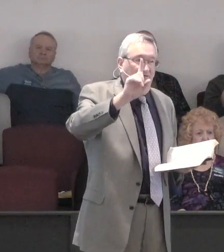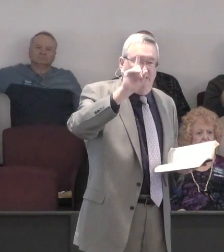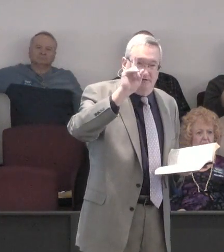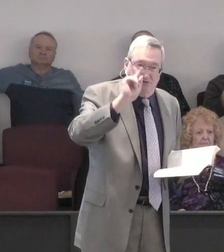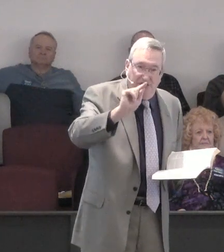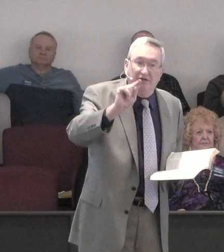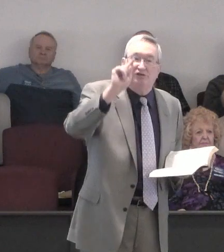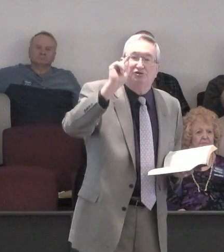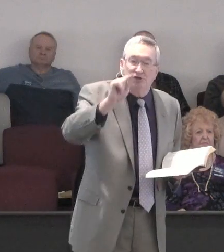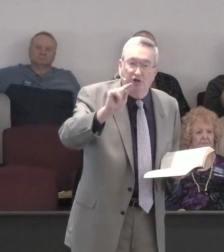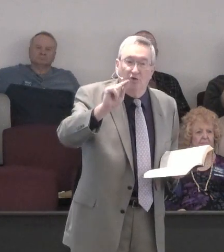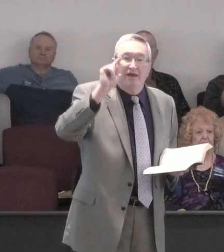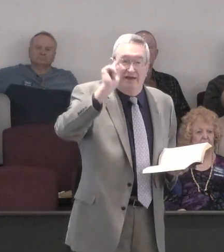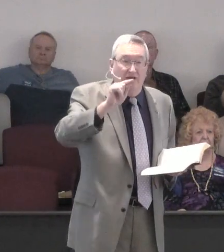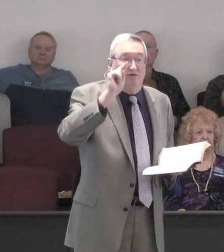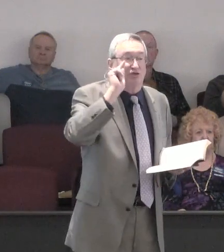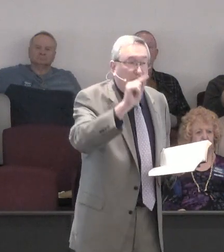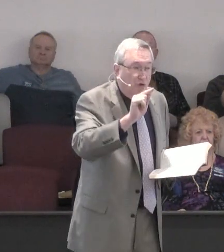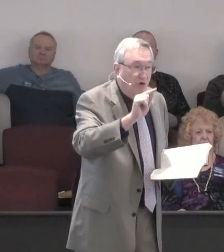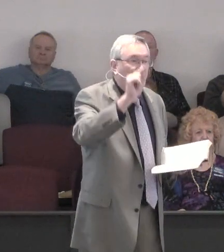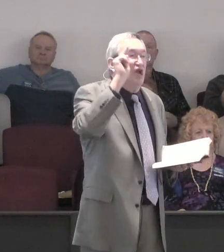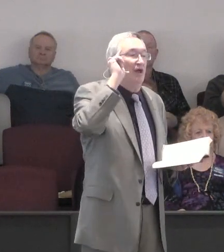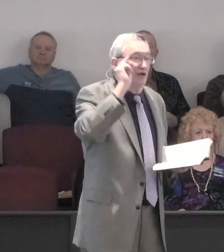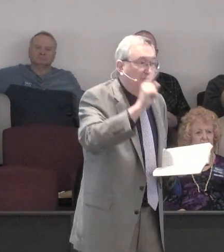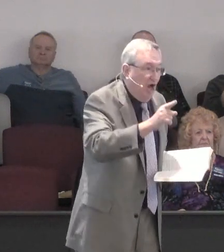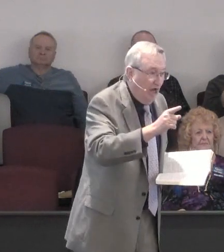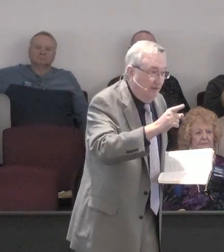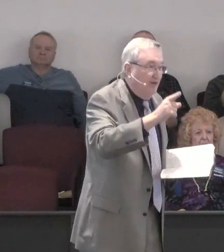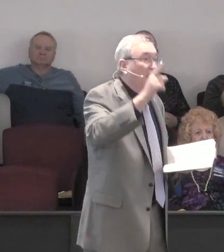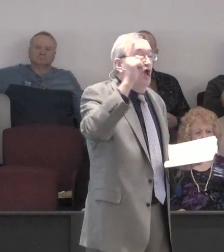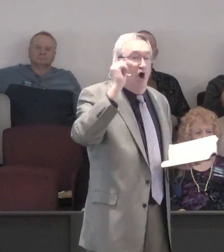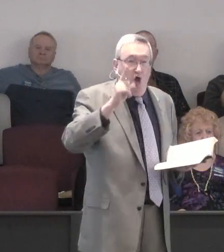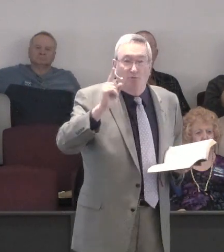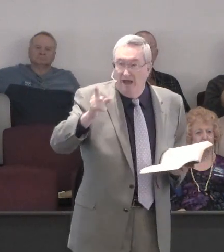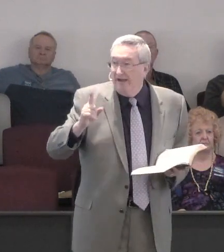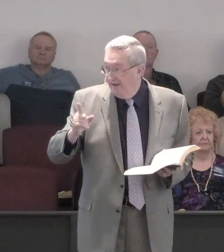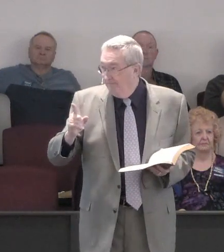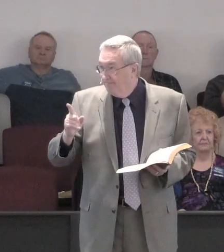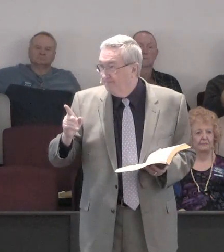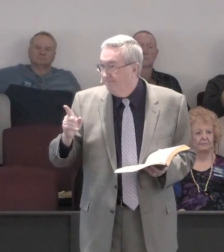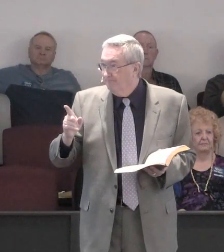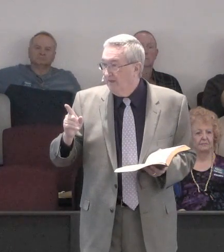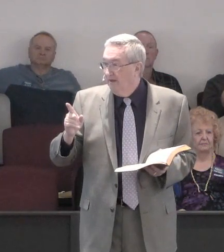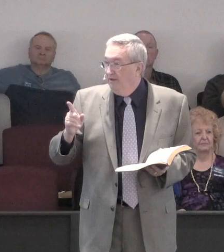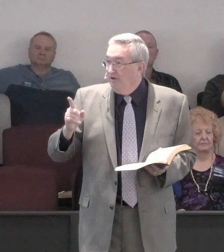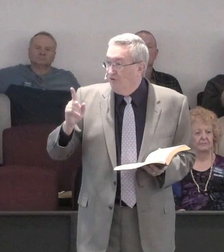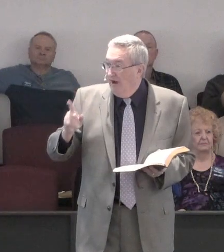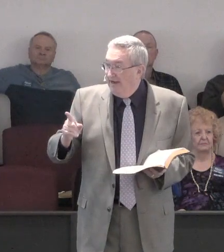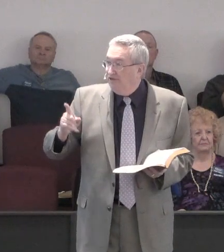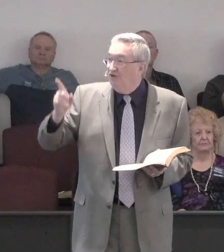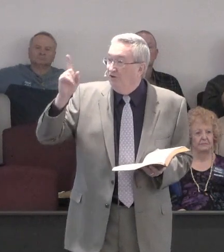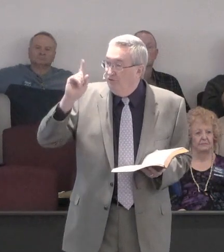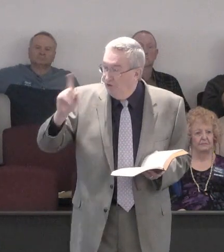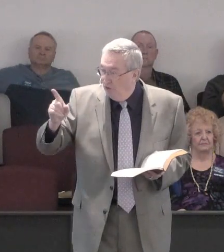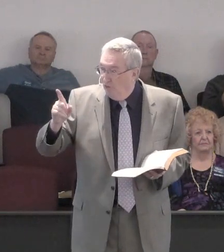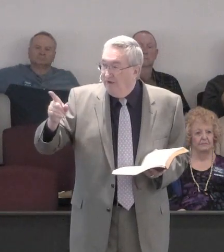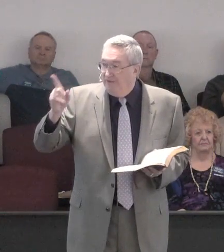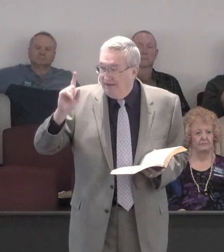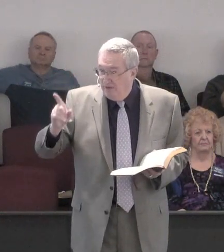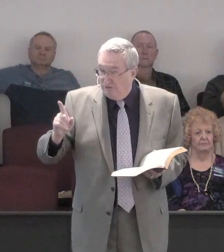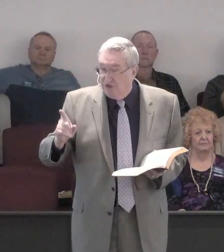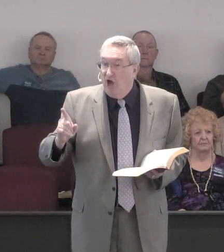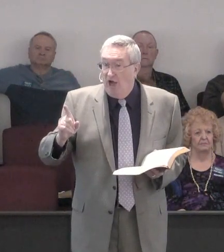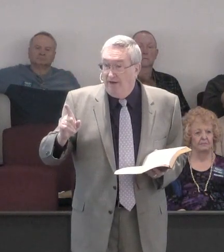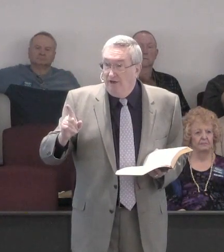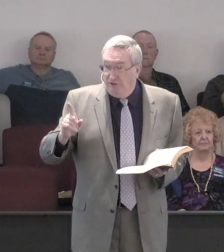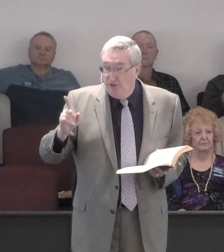It means that Jesus knew he was Lord God Almighty. Christ knew that